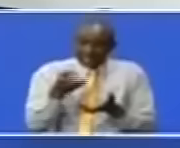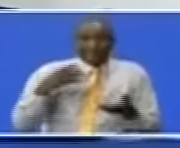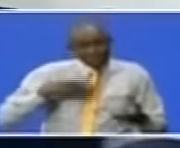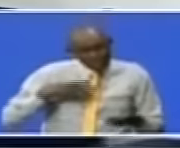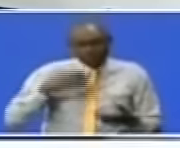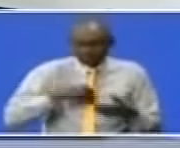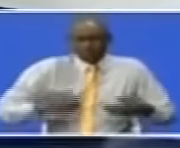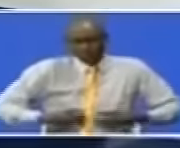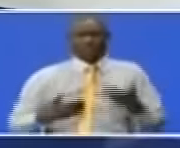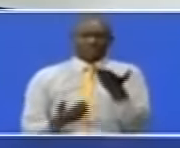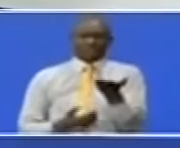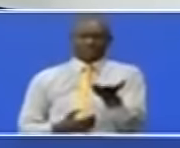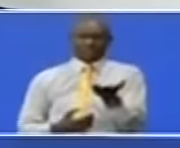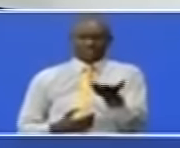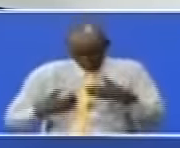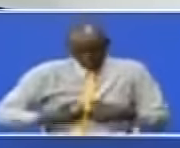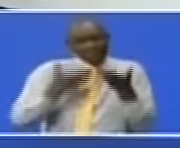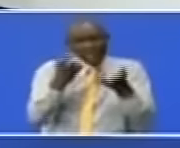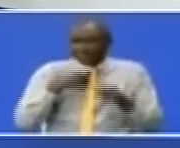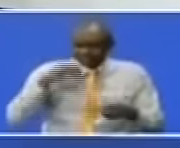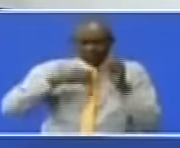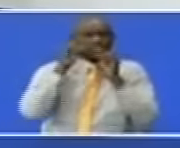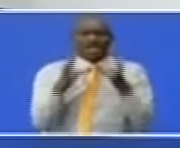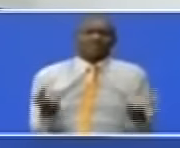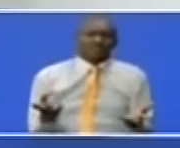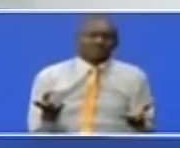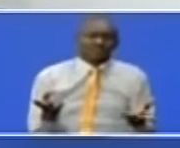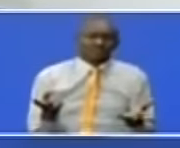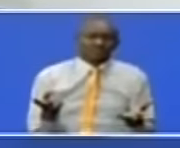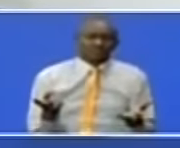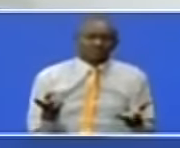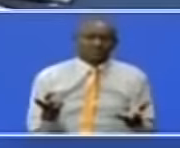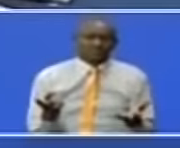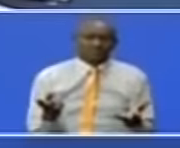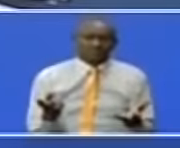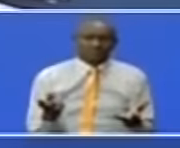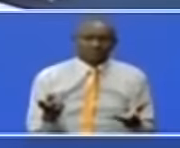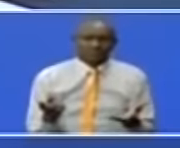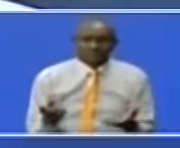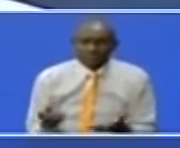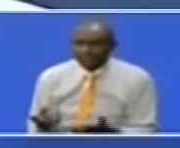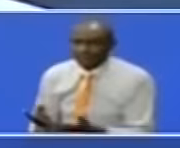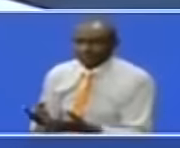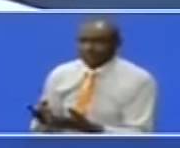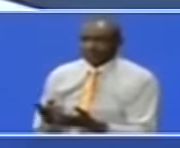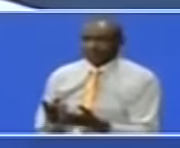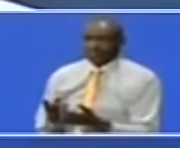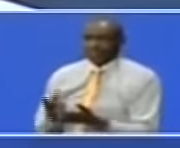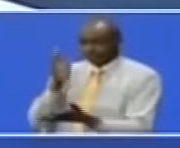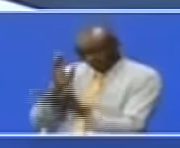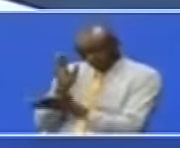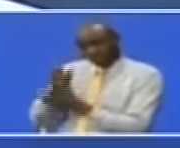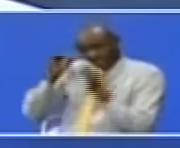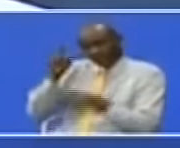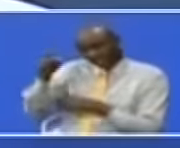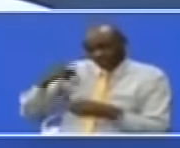from just that age group, but they are not voters. They're not voters. Since to this conversation, if this was a mini referendum